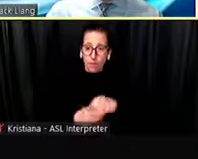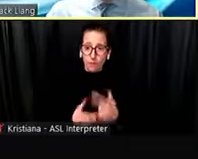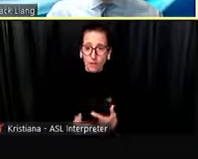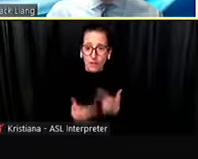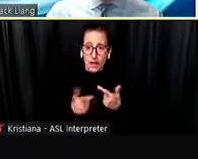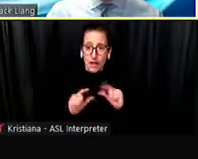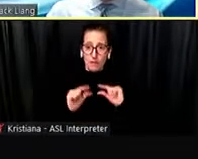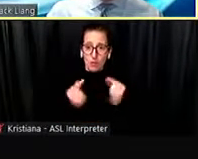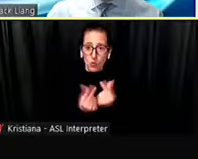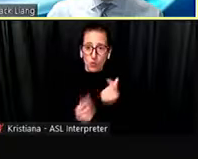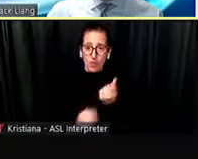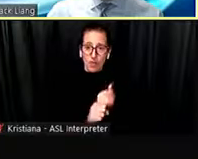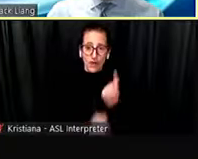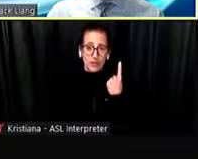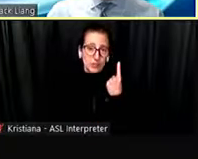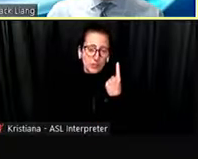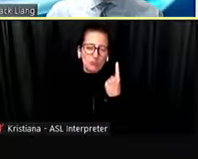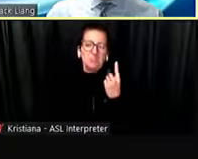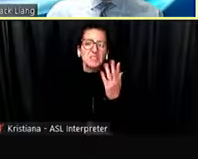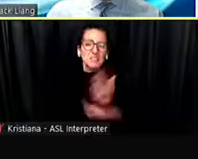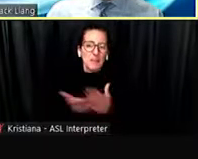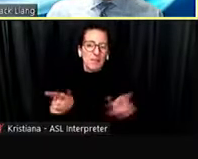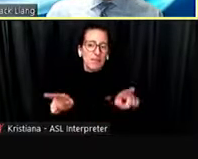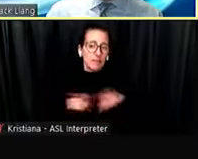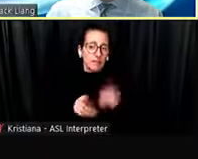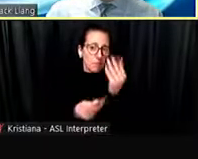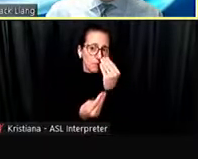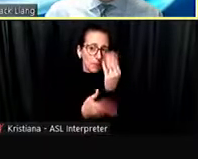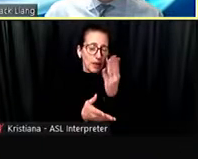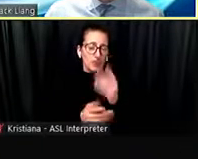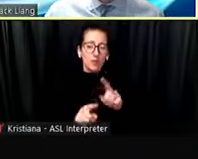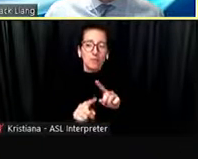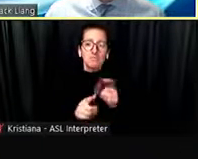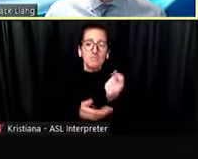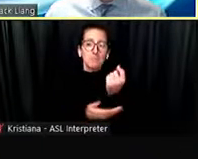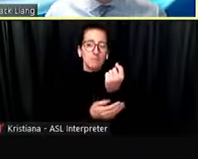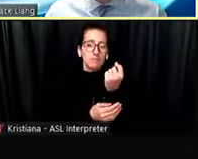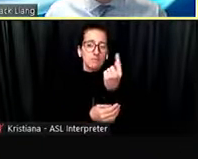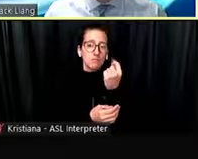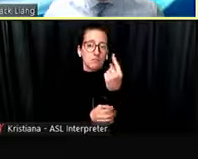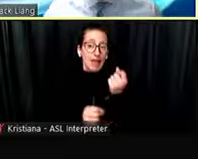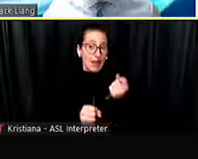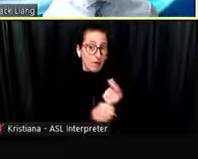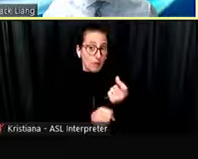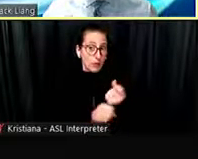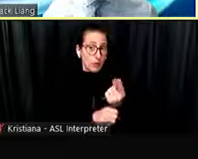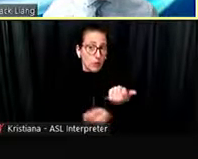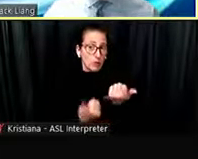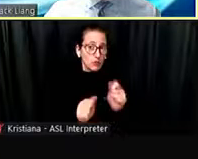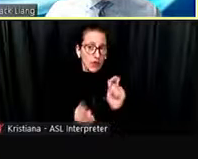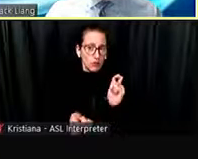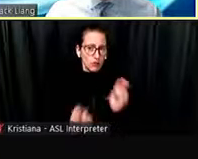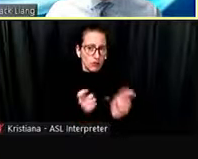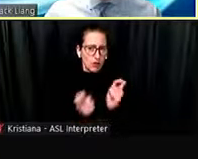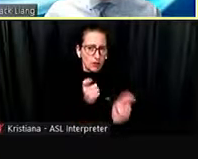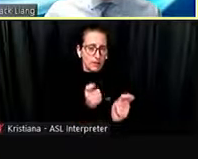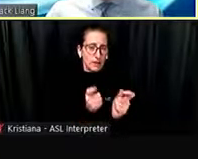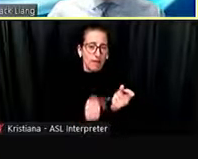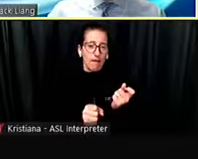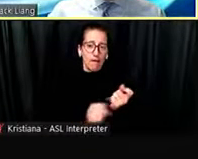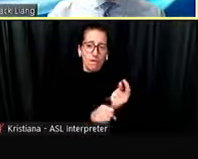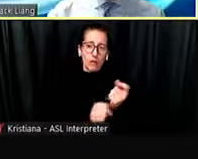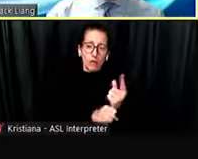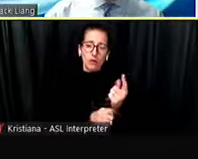some of those repeat informations. But let me tell you that every year we try to reinvent ourselves a little bit, adding a little more relevant